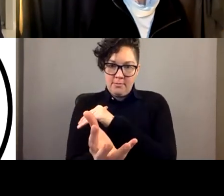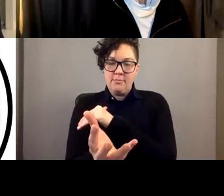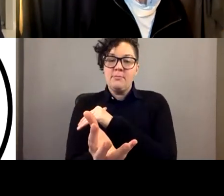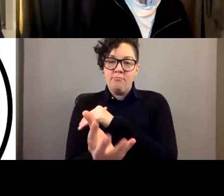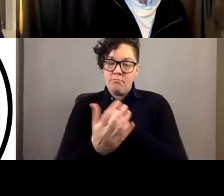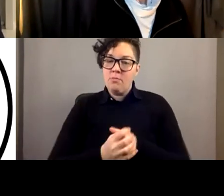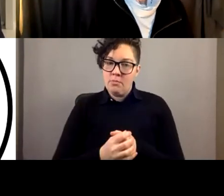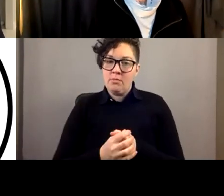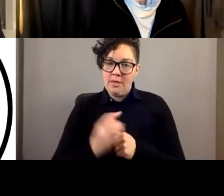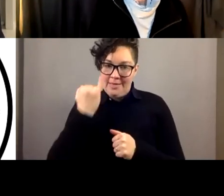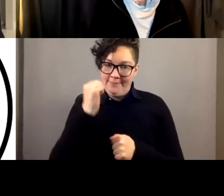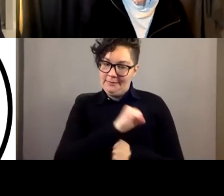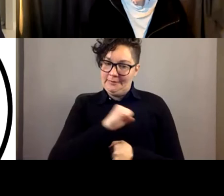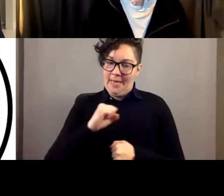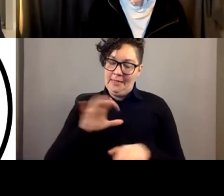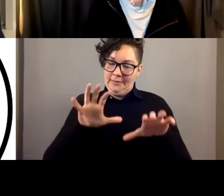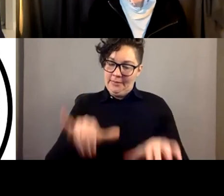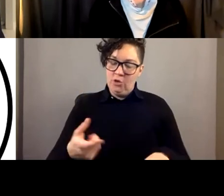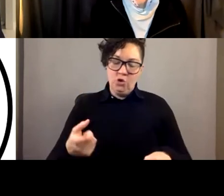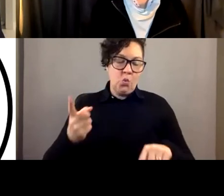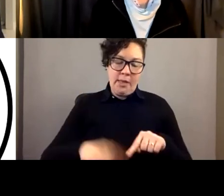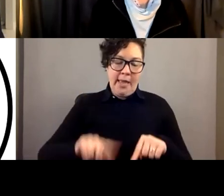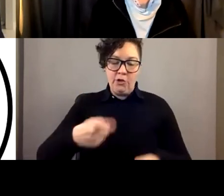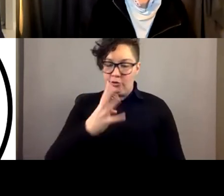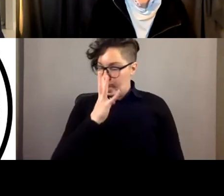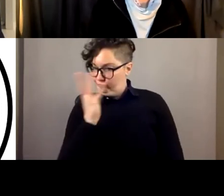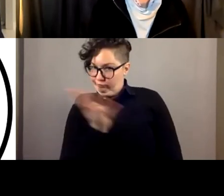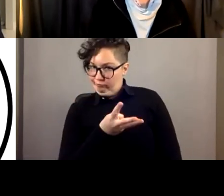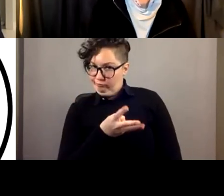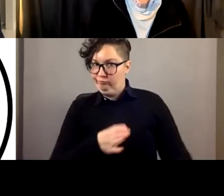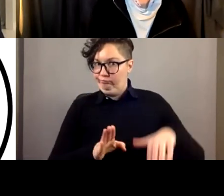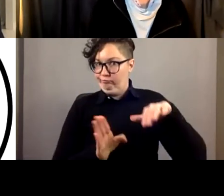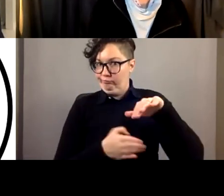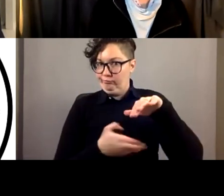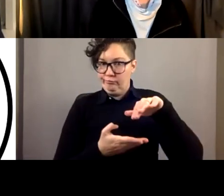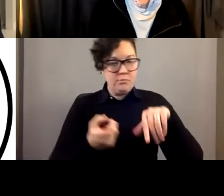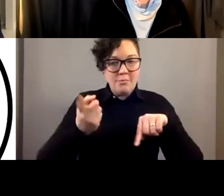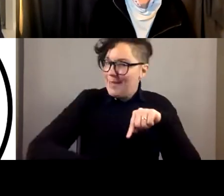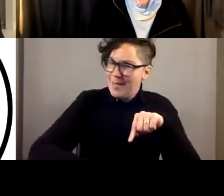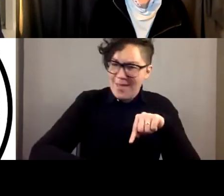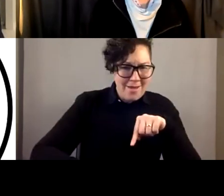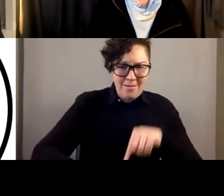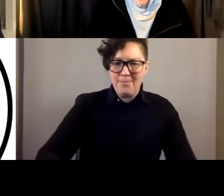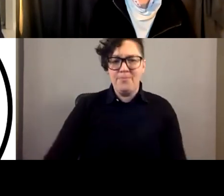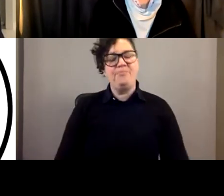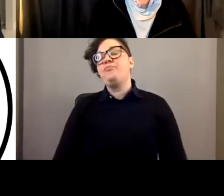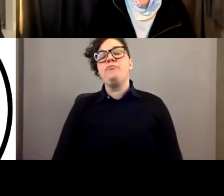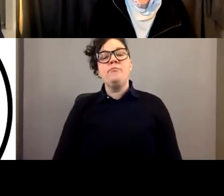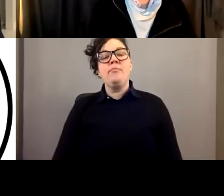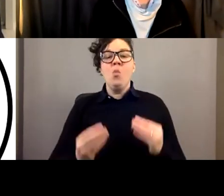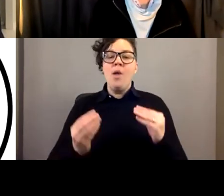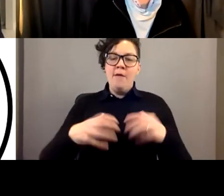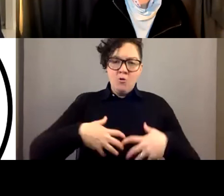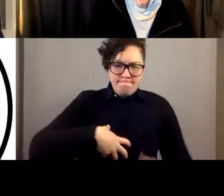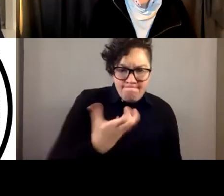for the Senate to send. So one thing we can't do is sweep it under the rug. And I think that the more we talk about this, and the more we take not only